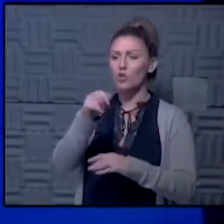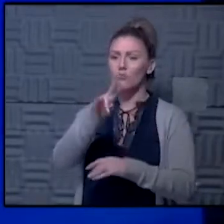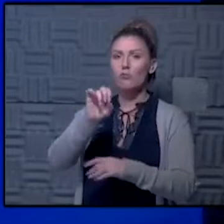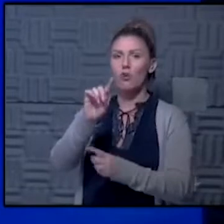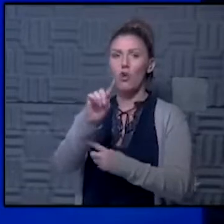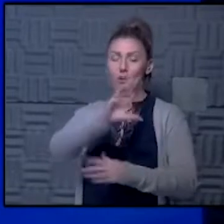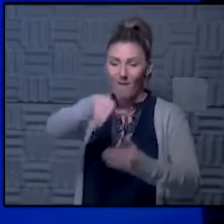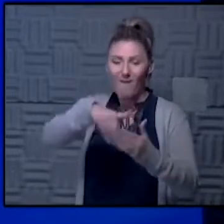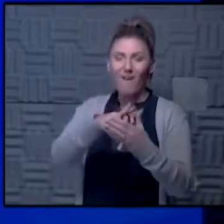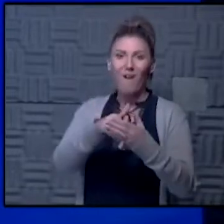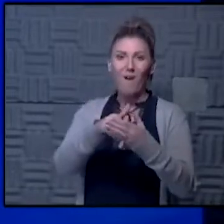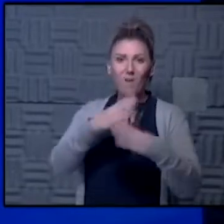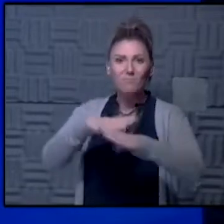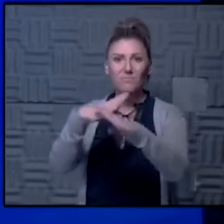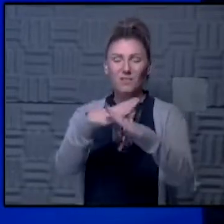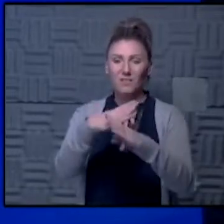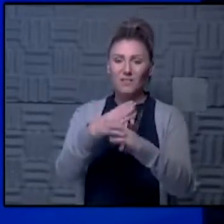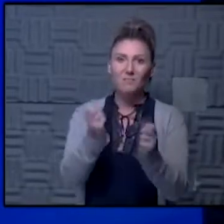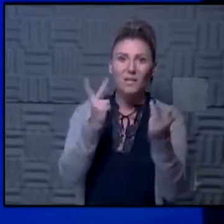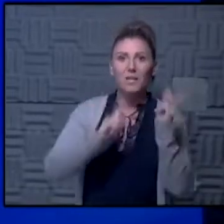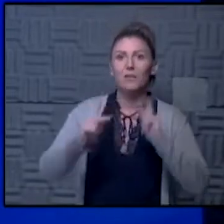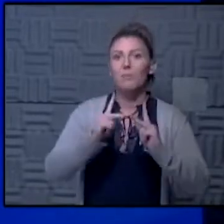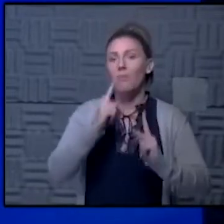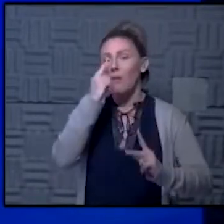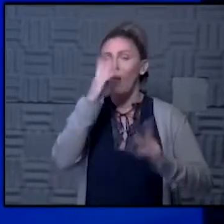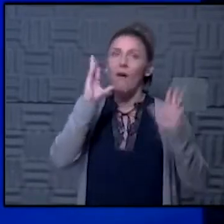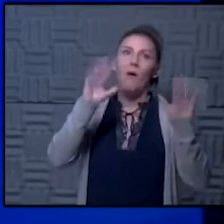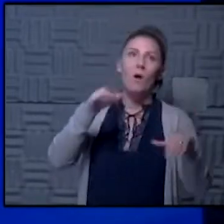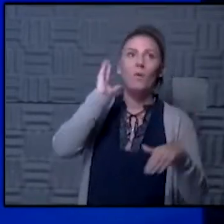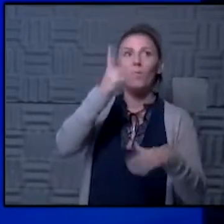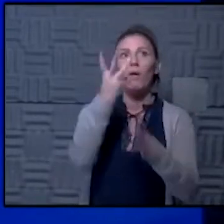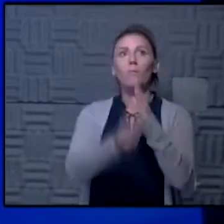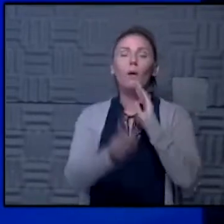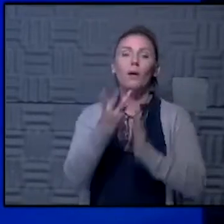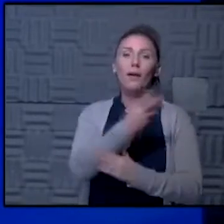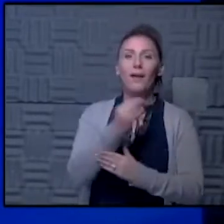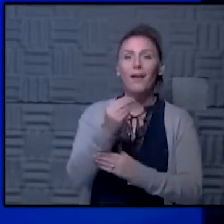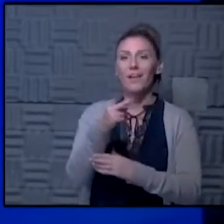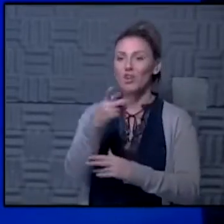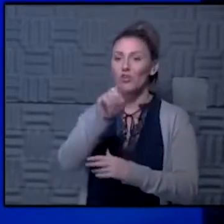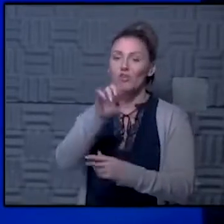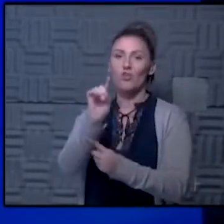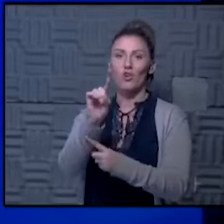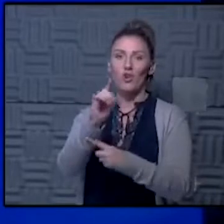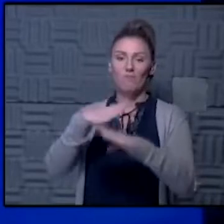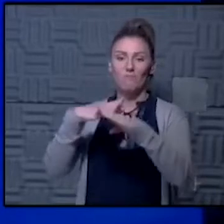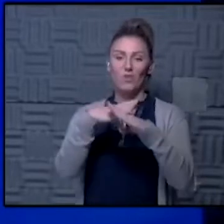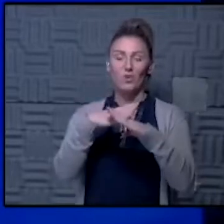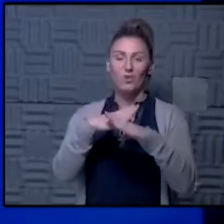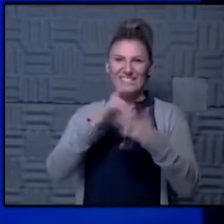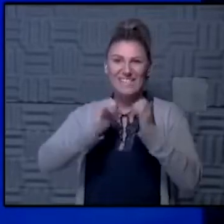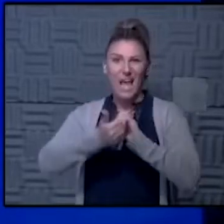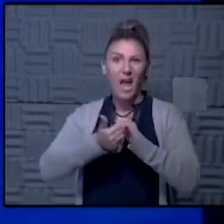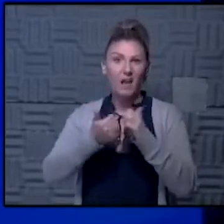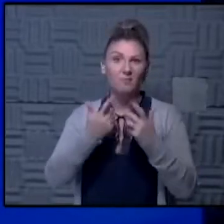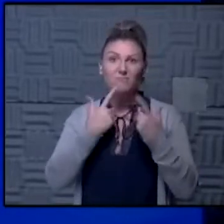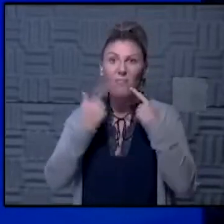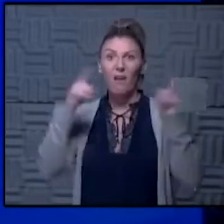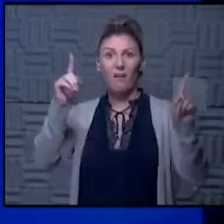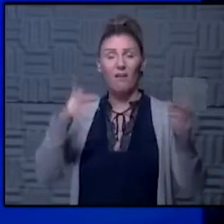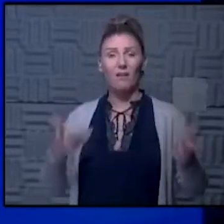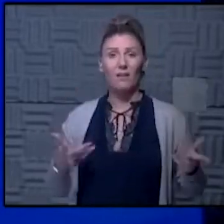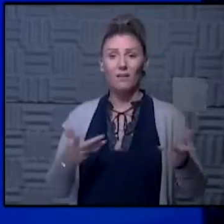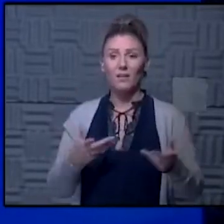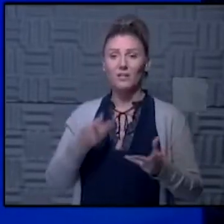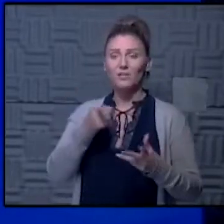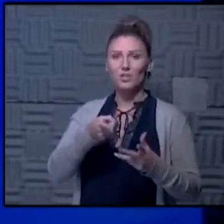of people out there that think this is just going to go away, and that getting herd immunity is the way to go. She points to